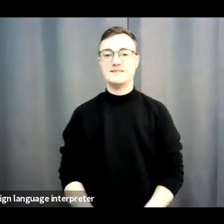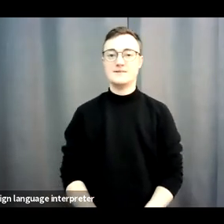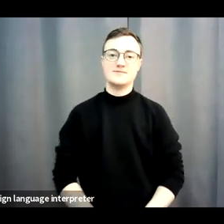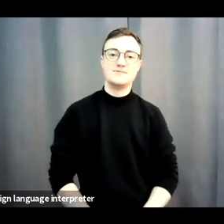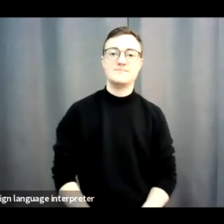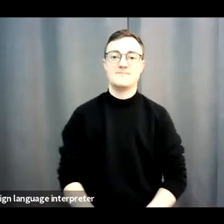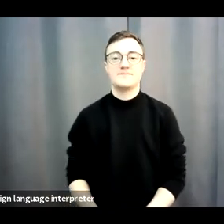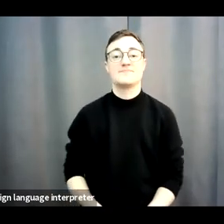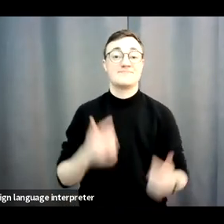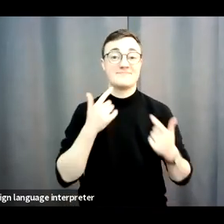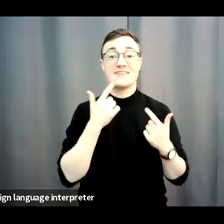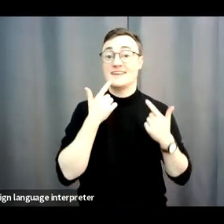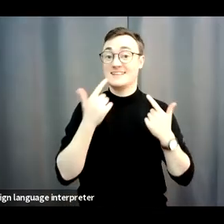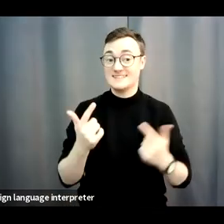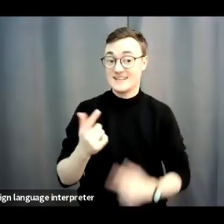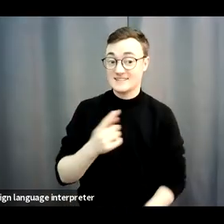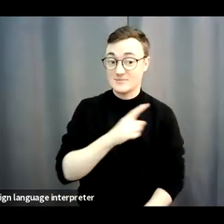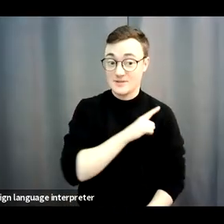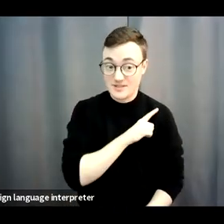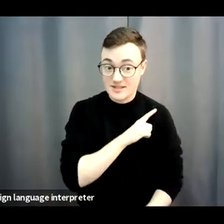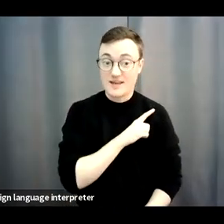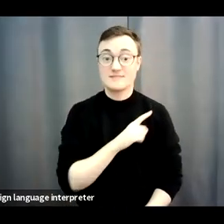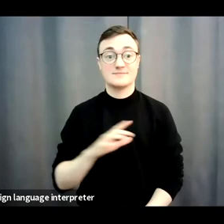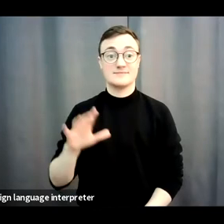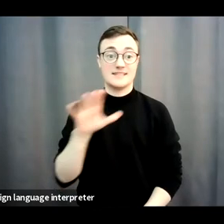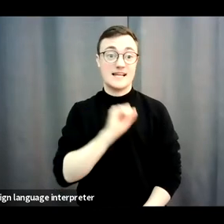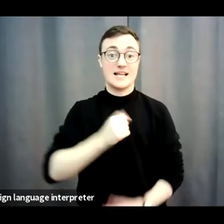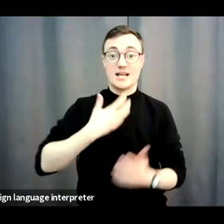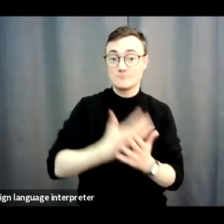honored speakers and experts.